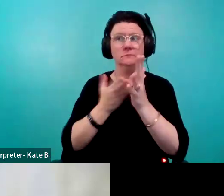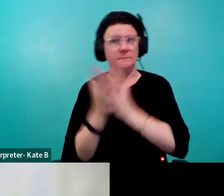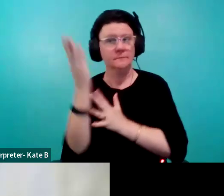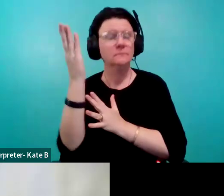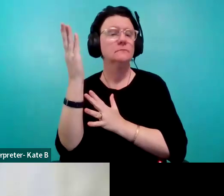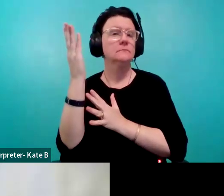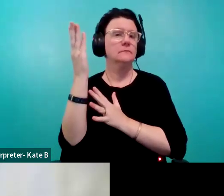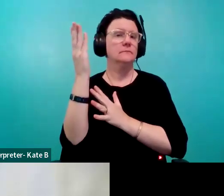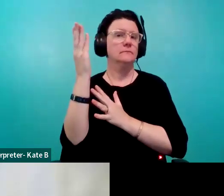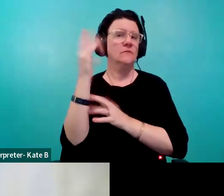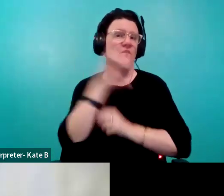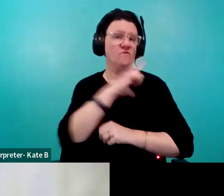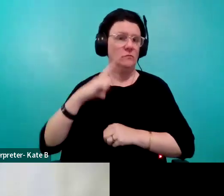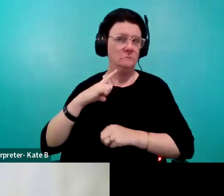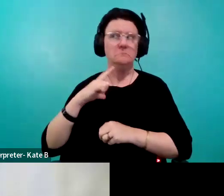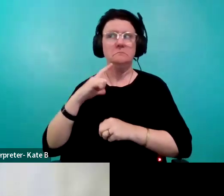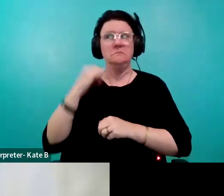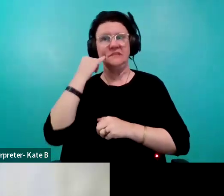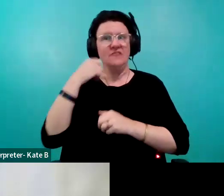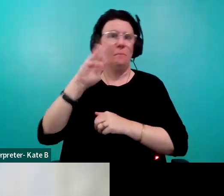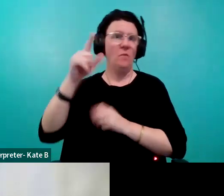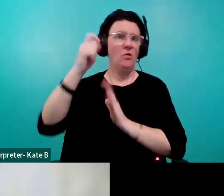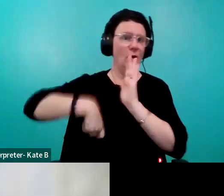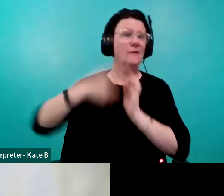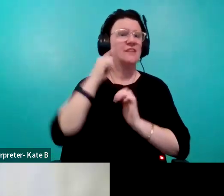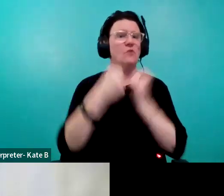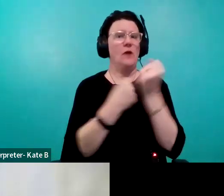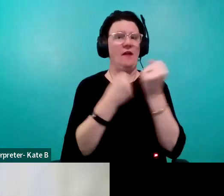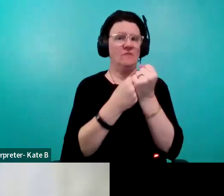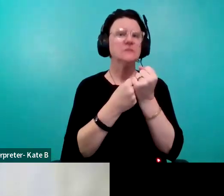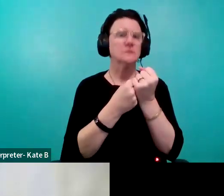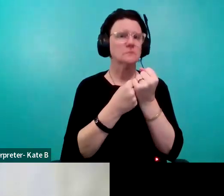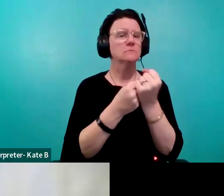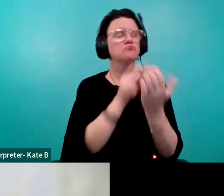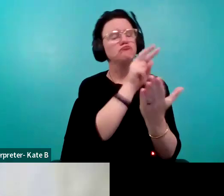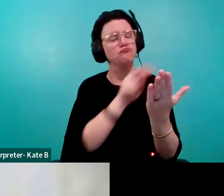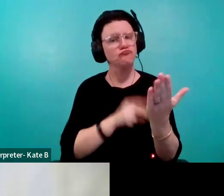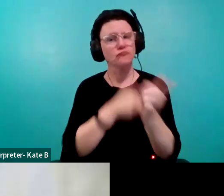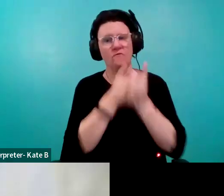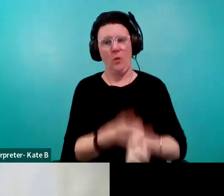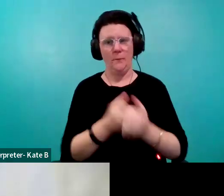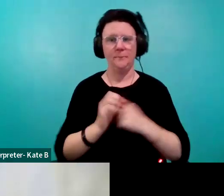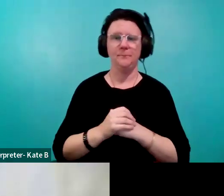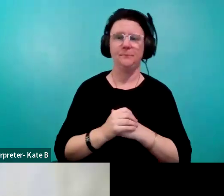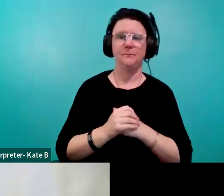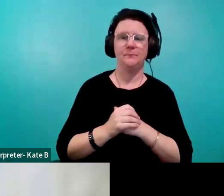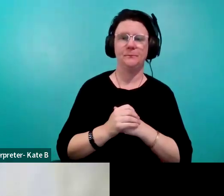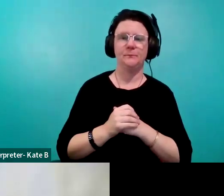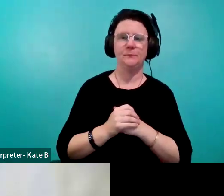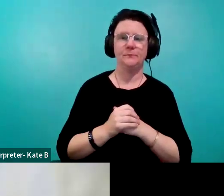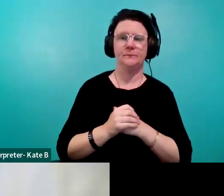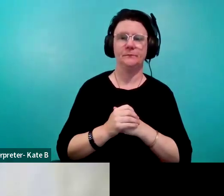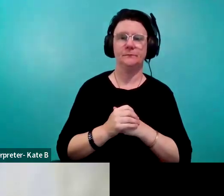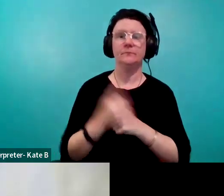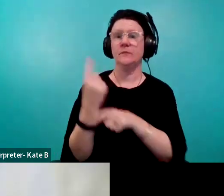of legislation. So that's for our advocates to use as a guidebook also.